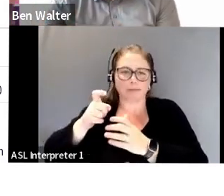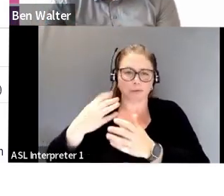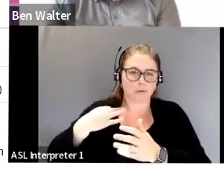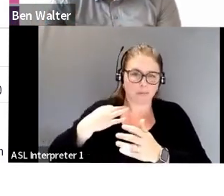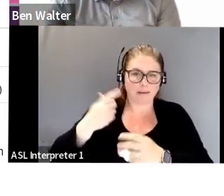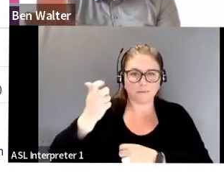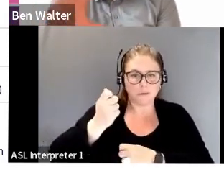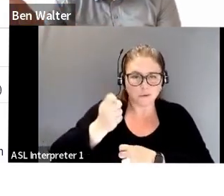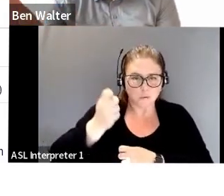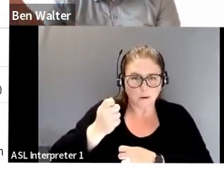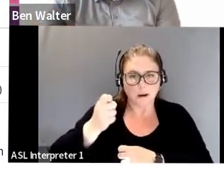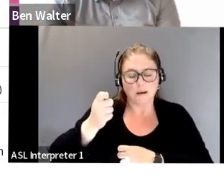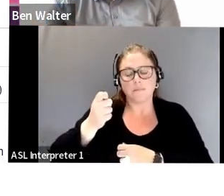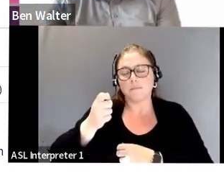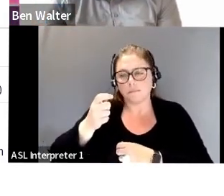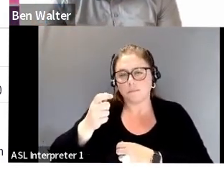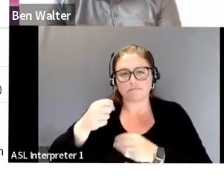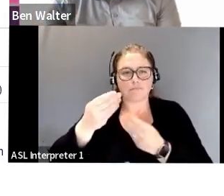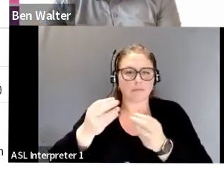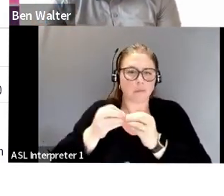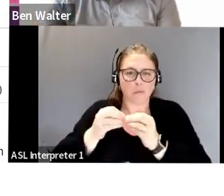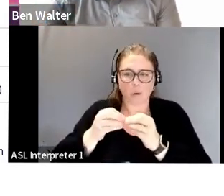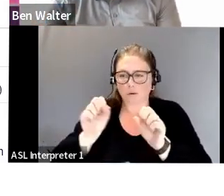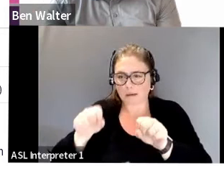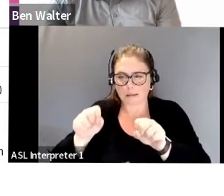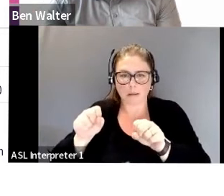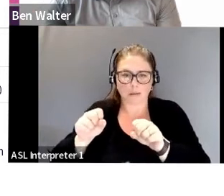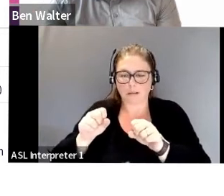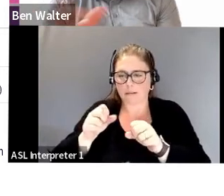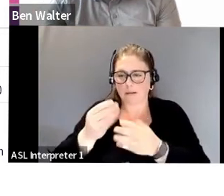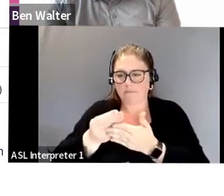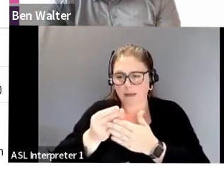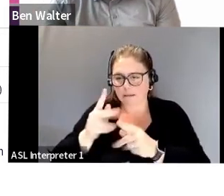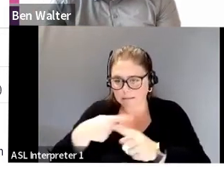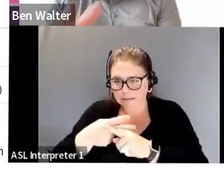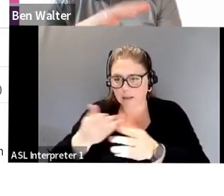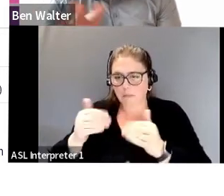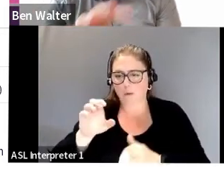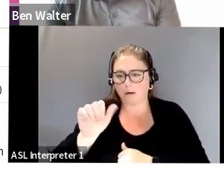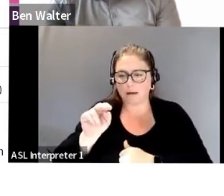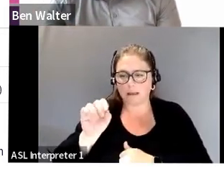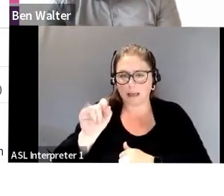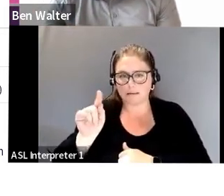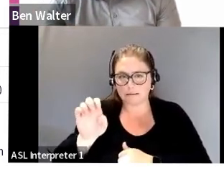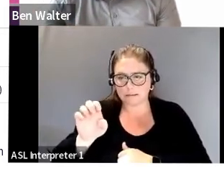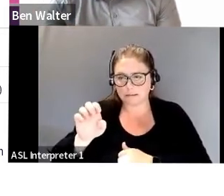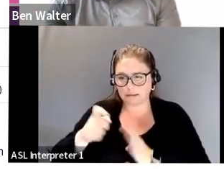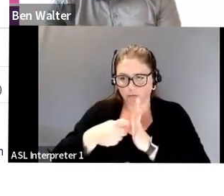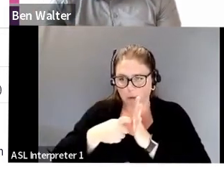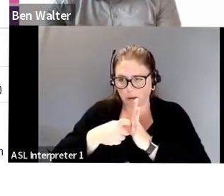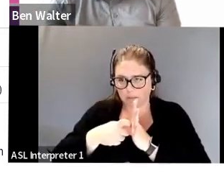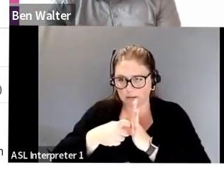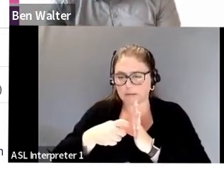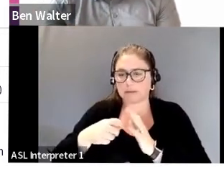filtering, unlimited grant consultations, these types of things. So those would be locked out if you do have a free account, but everything else so far, all of